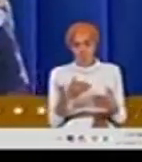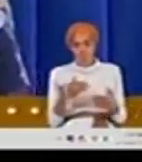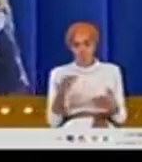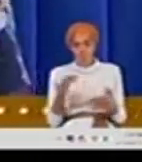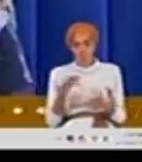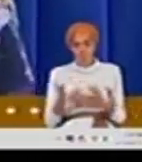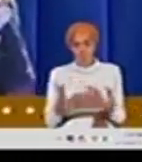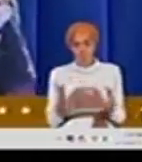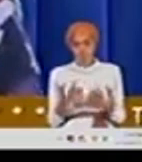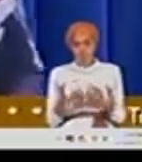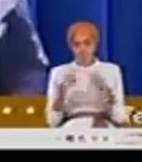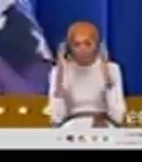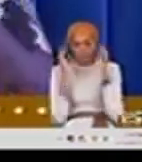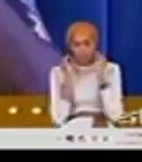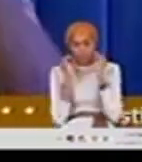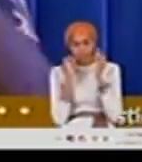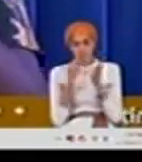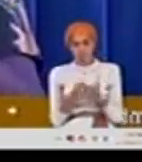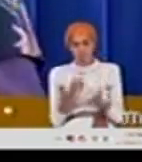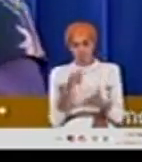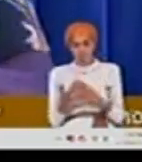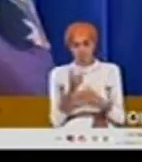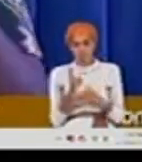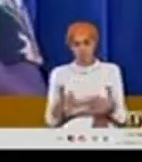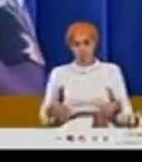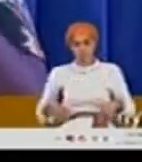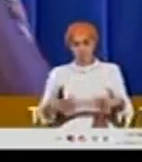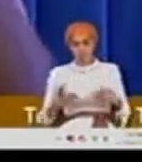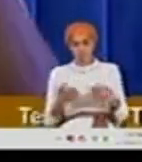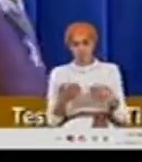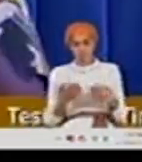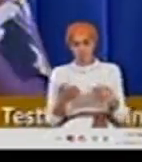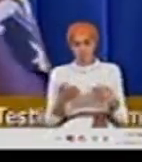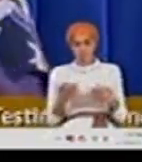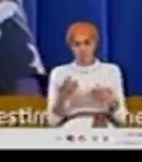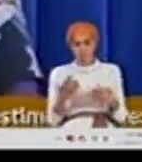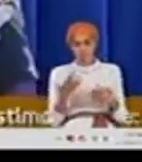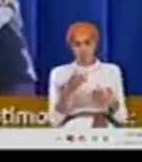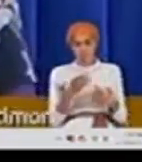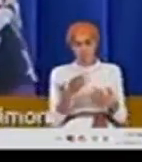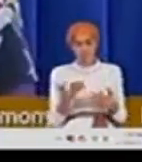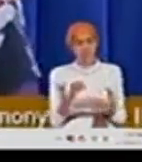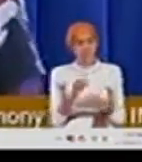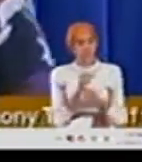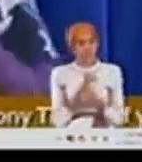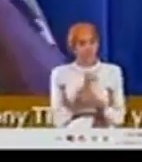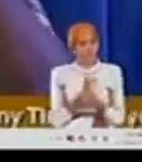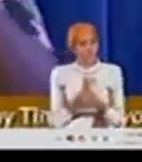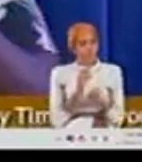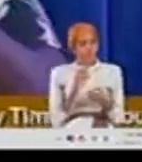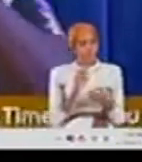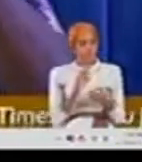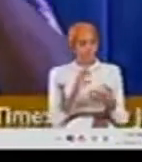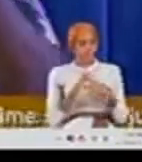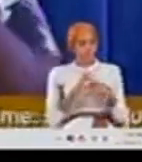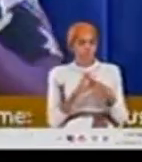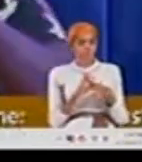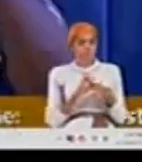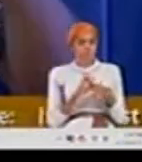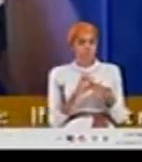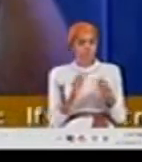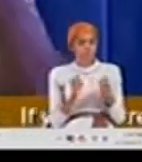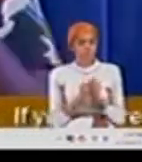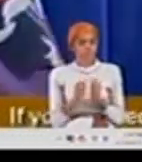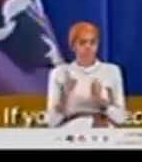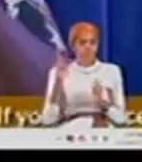my life I love relationship with God when this thing because